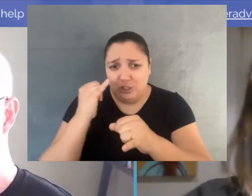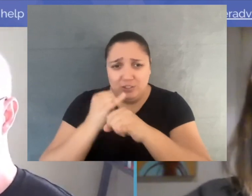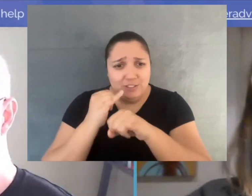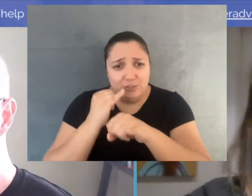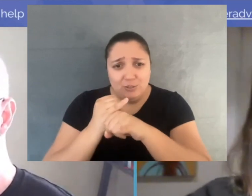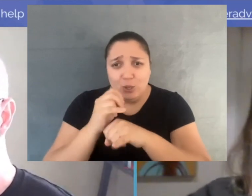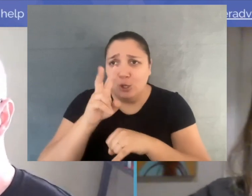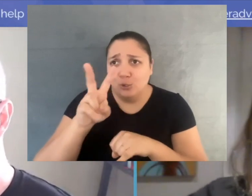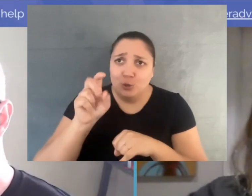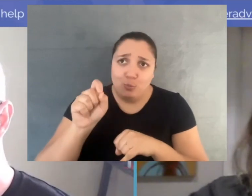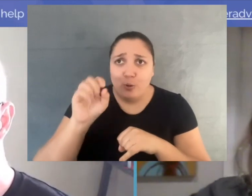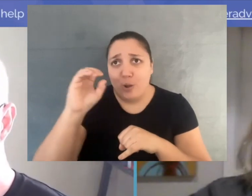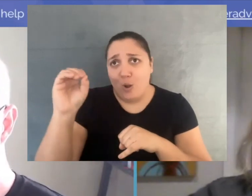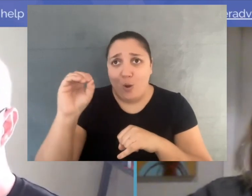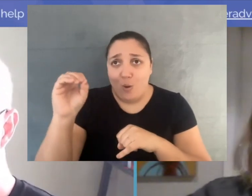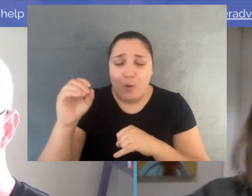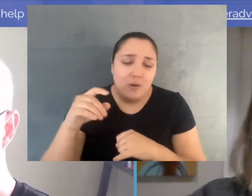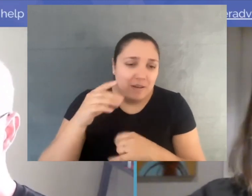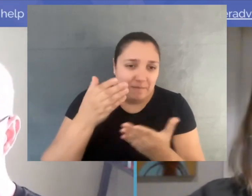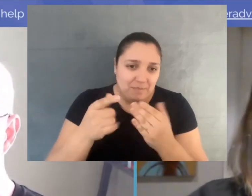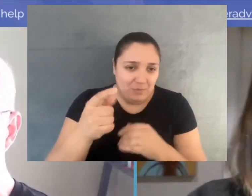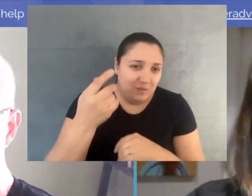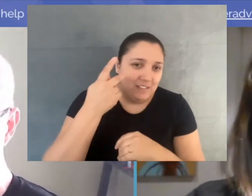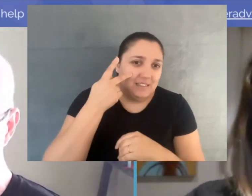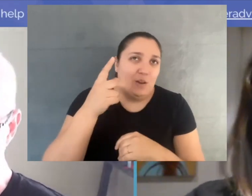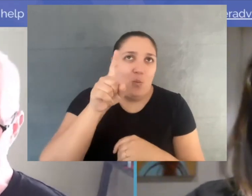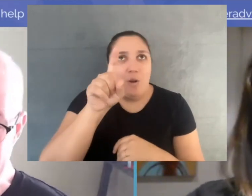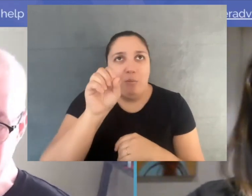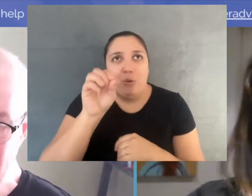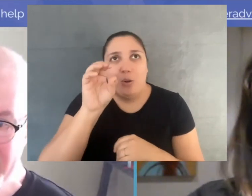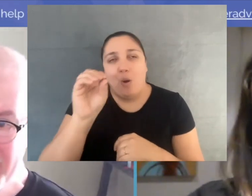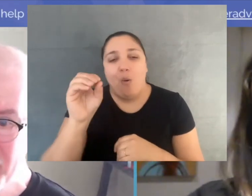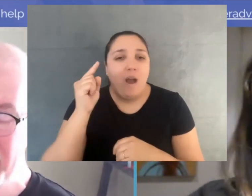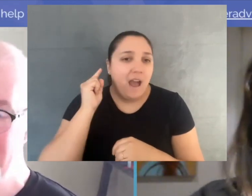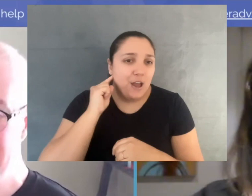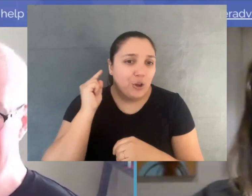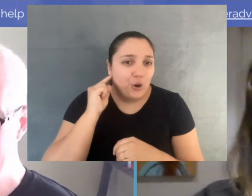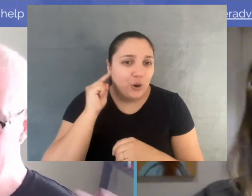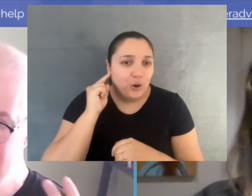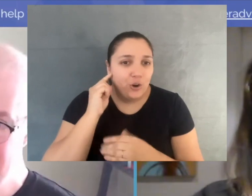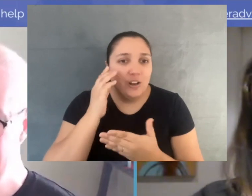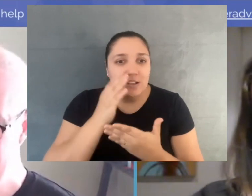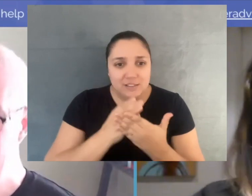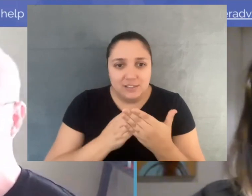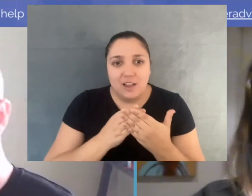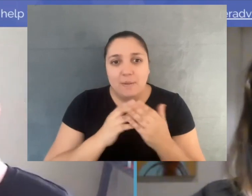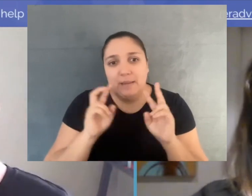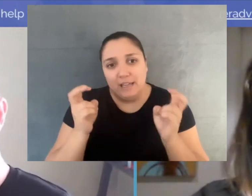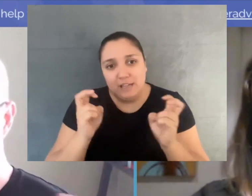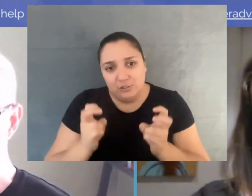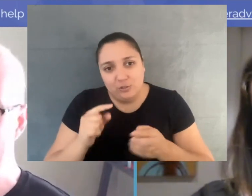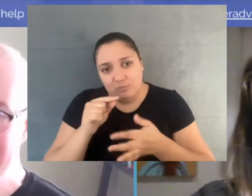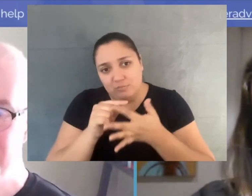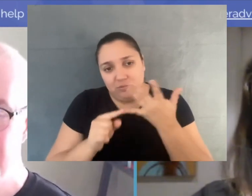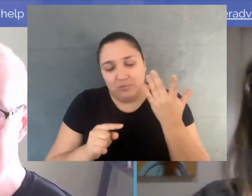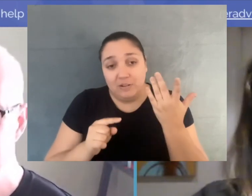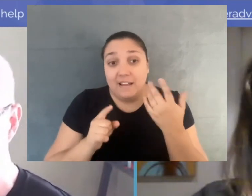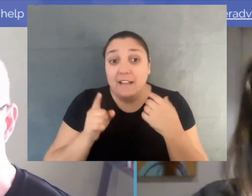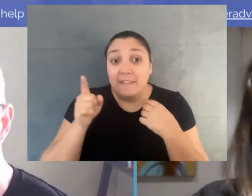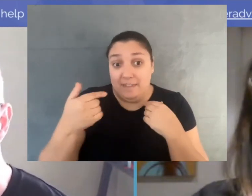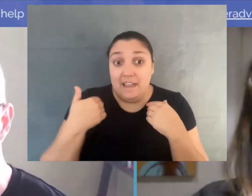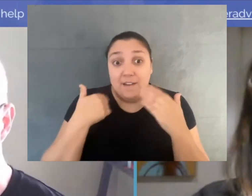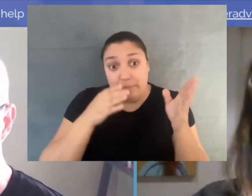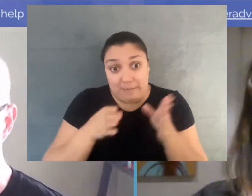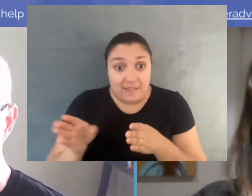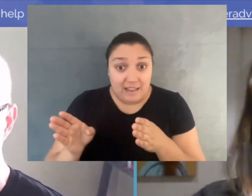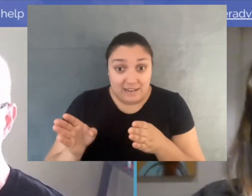Community Leaders Institute version 2.0. For those of you that have 1.0, I know that I've heard through the grapevine some various